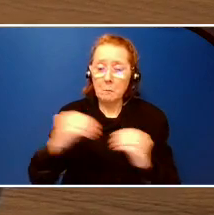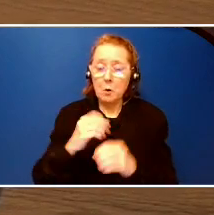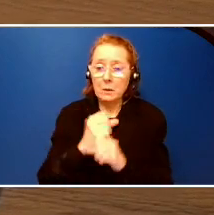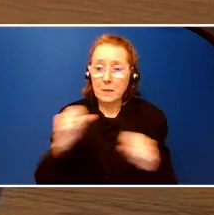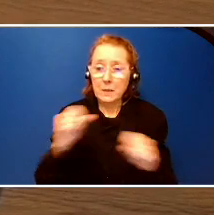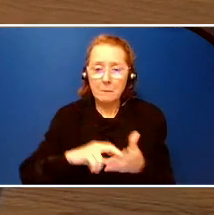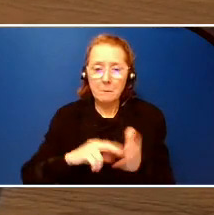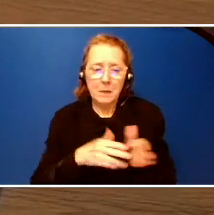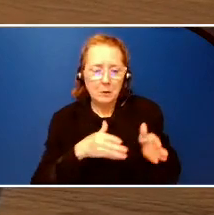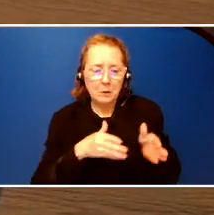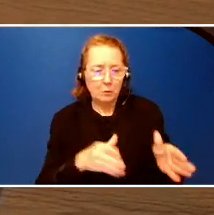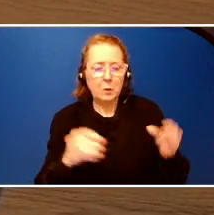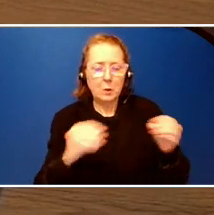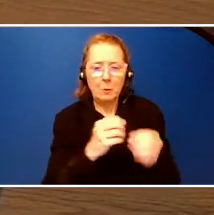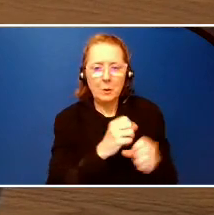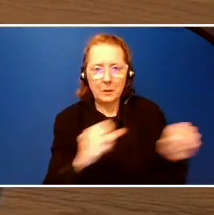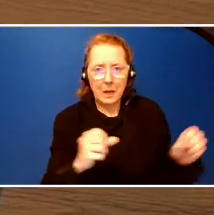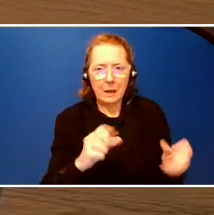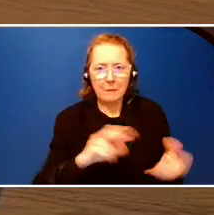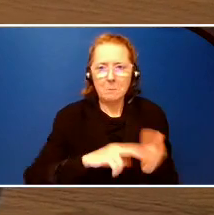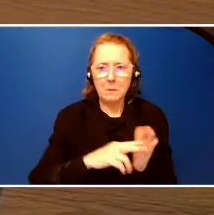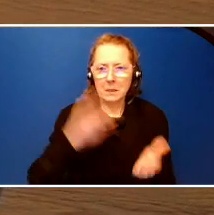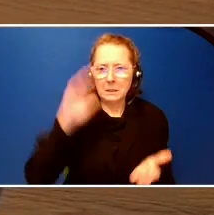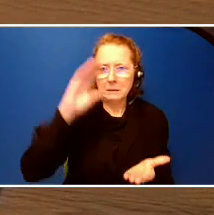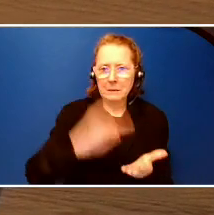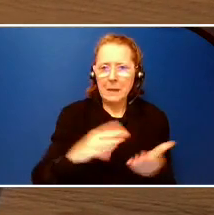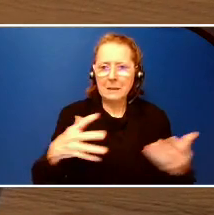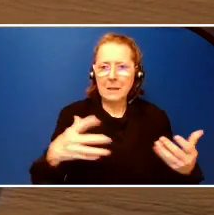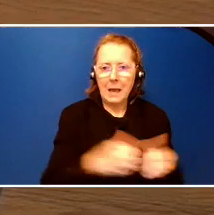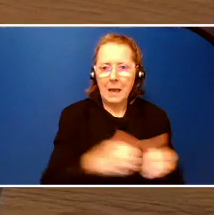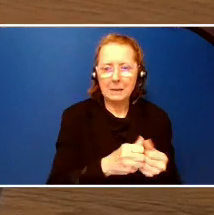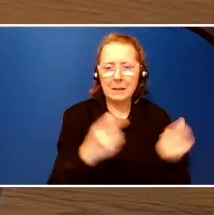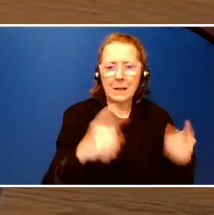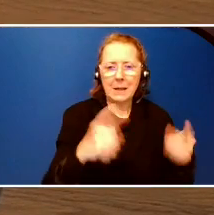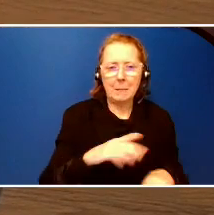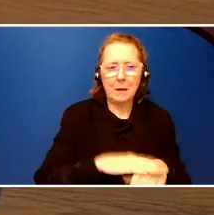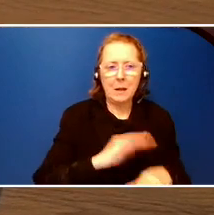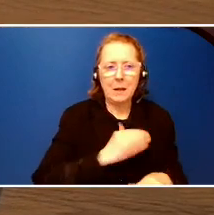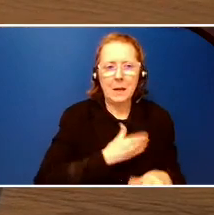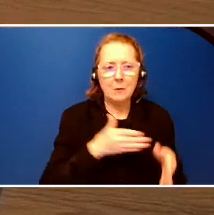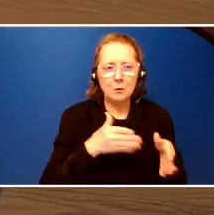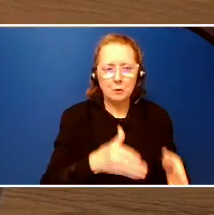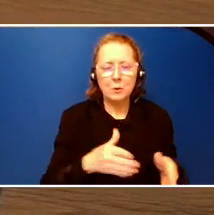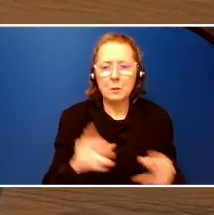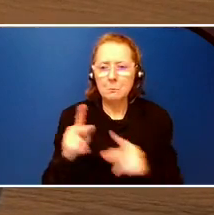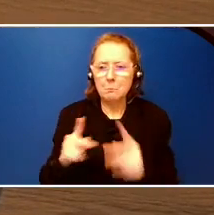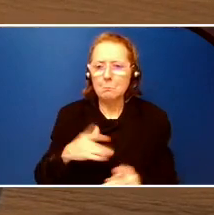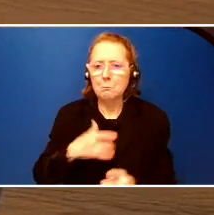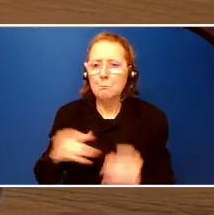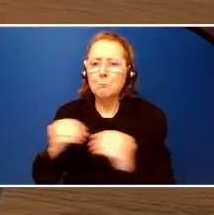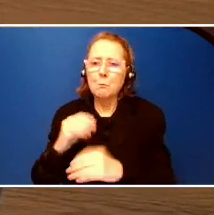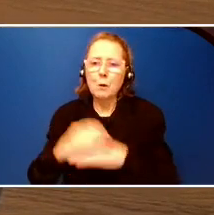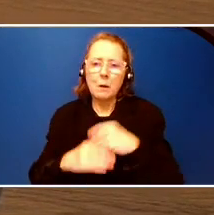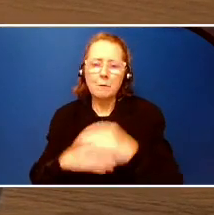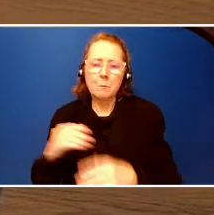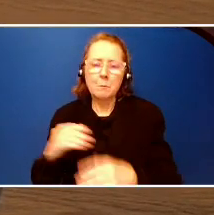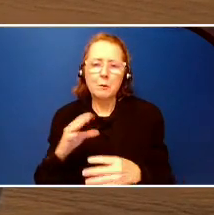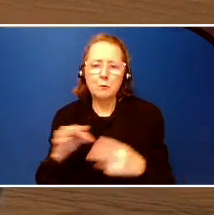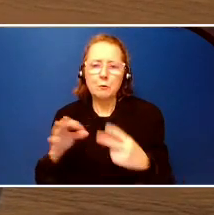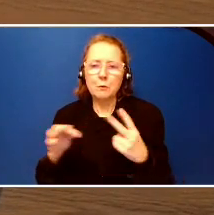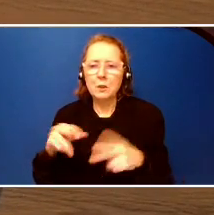lower the number of fatalities that are occurring on our streets. People are more comfortable choosing alternative modes.